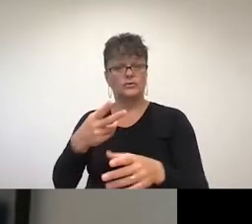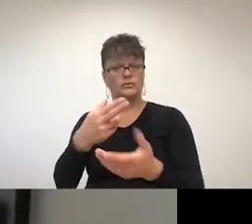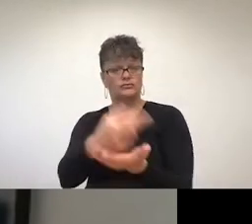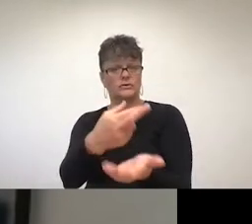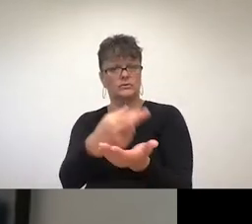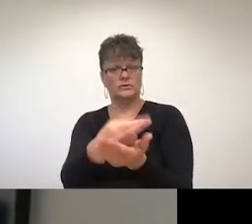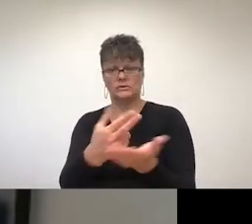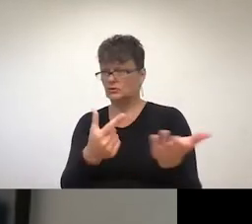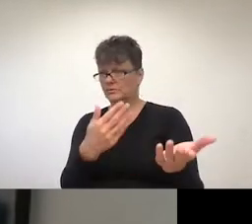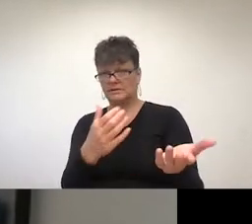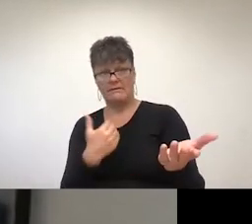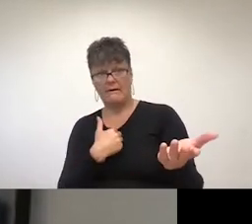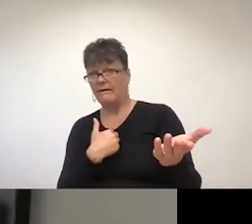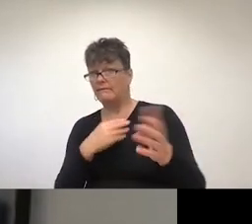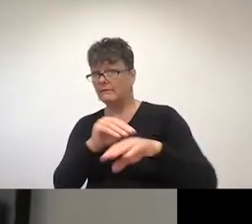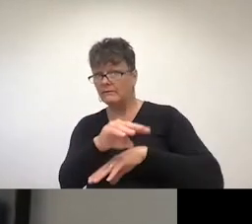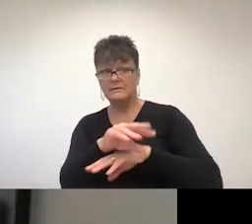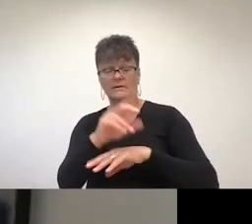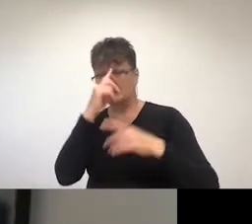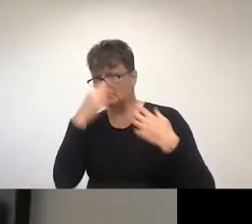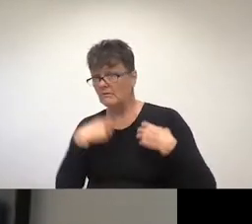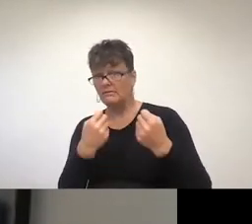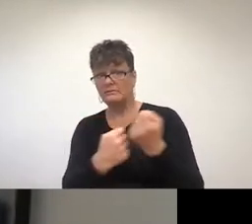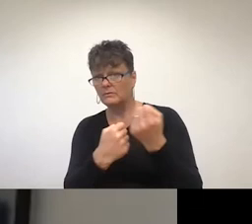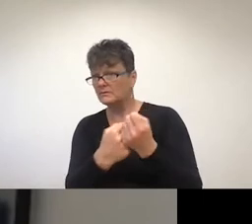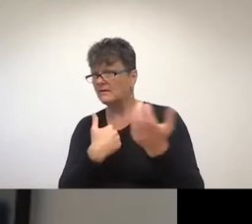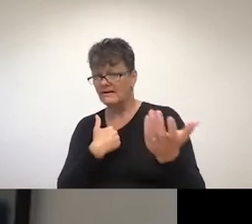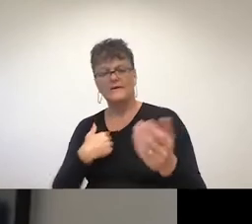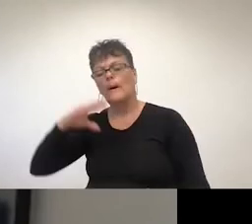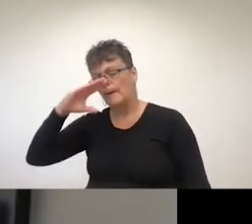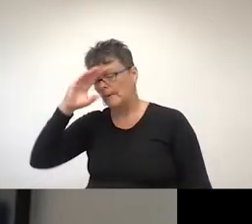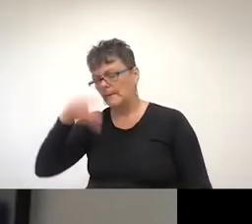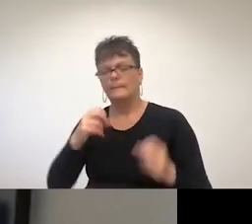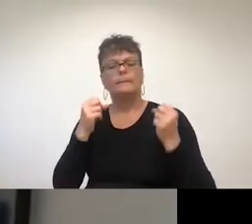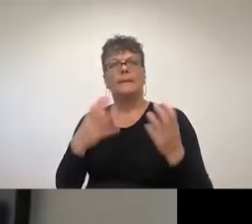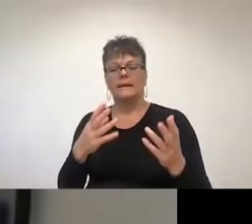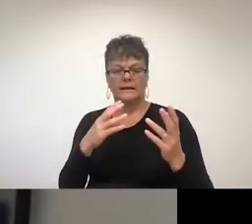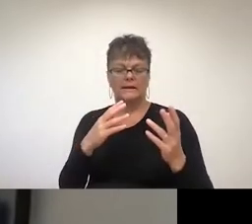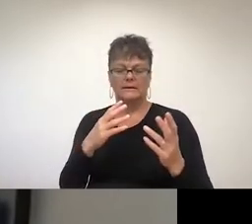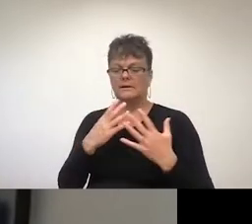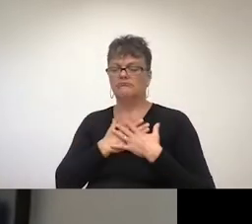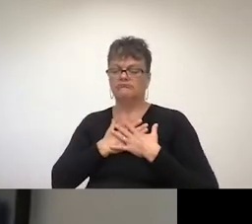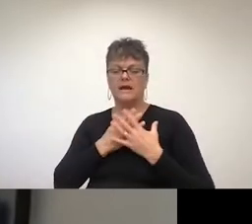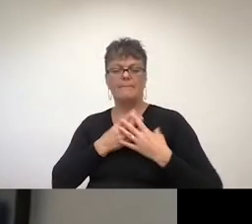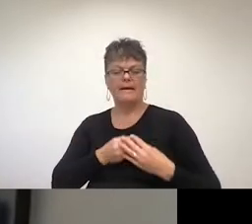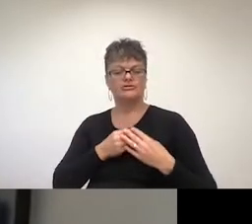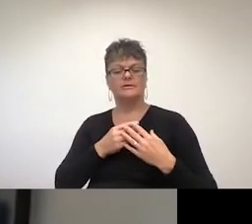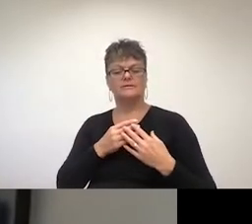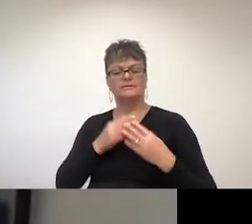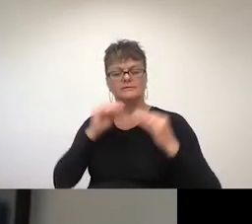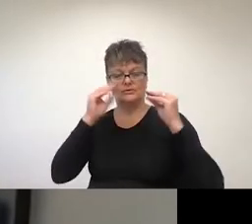of mental health support, counseling. I know many, many dedicated and compassionate instructors who have walked the students to